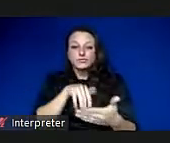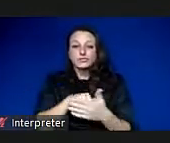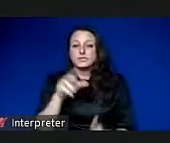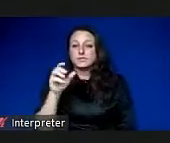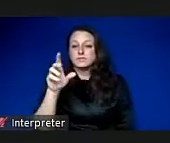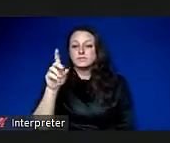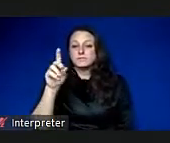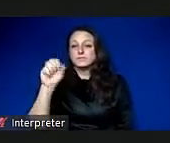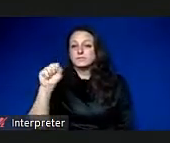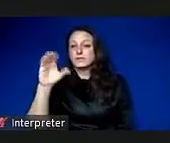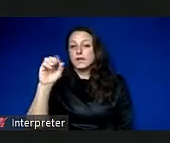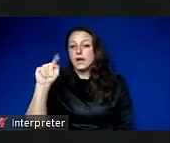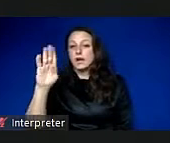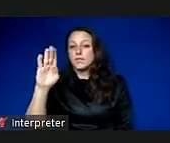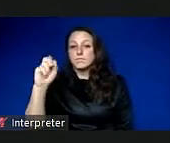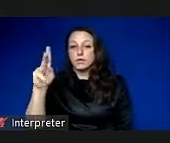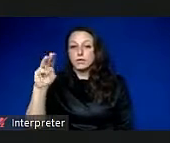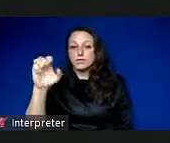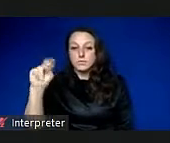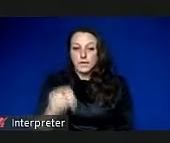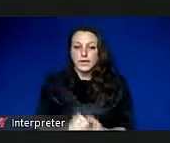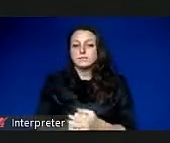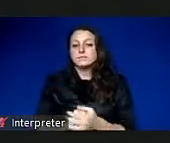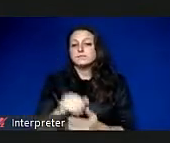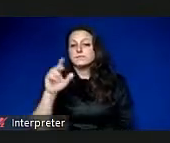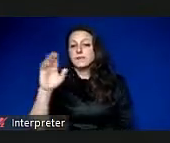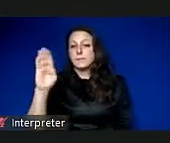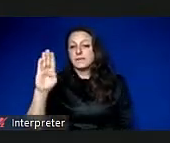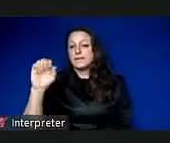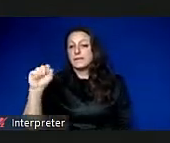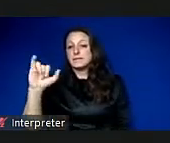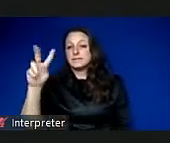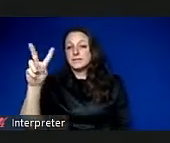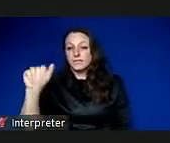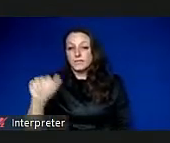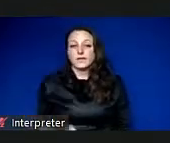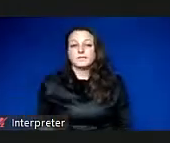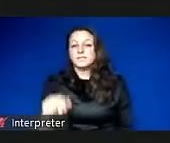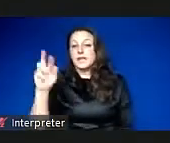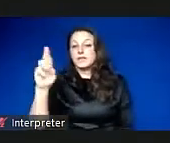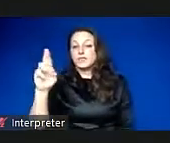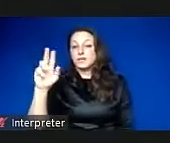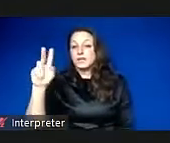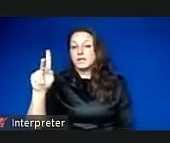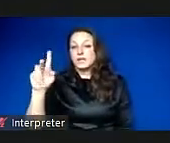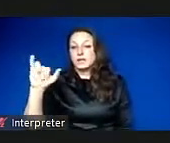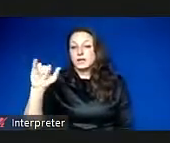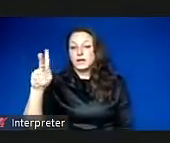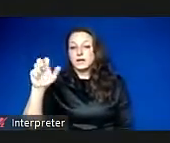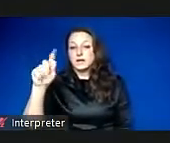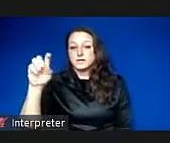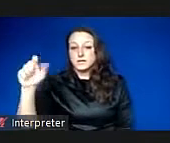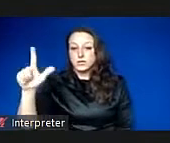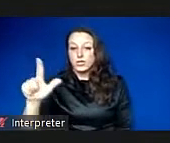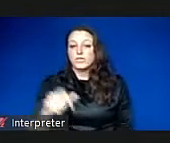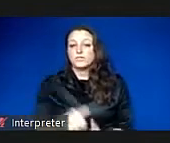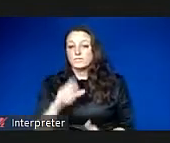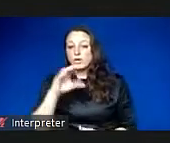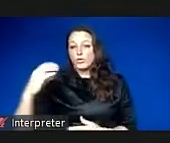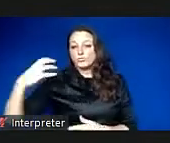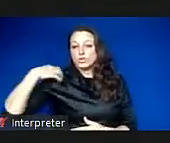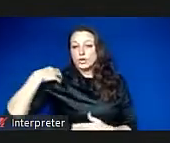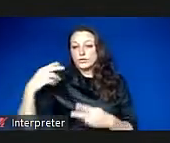commander, Bonnie Silva, strike team co-chair, and Randy Kuykendall, strike team co-chair as well. I'm Jordan. I'll be